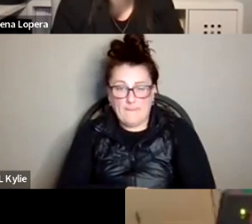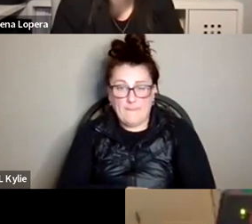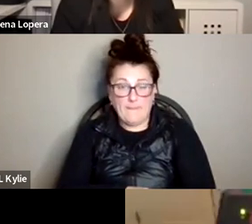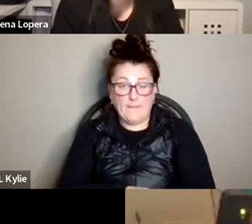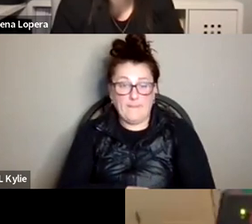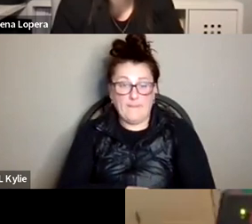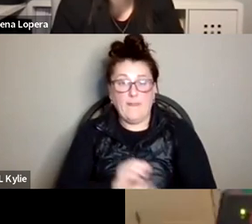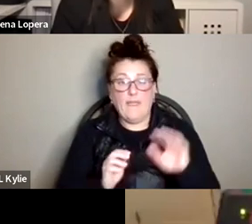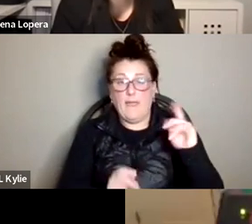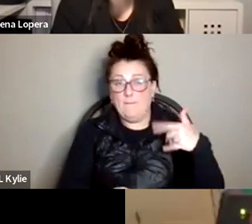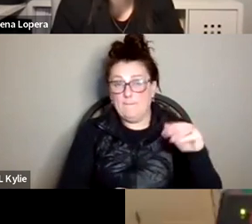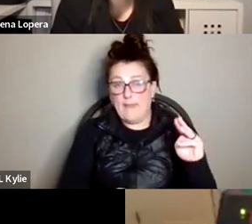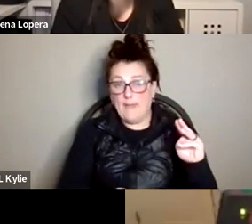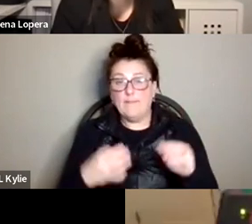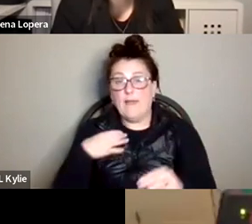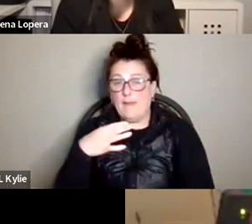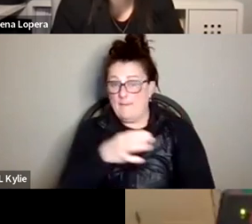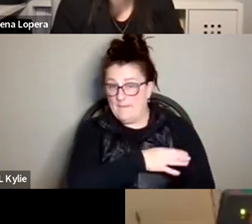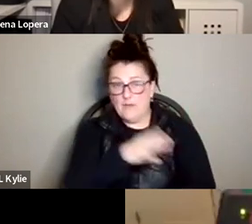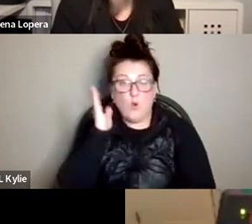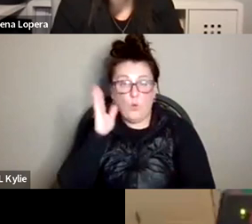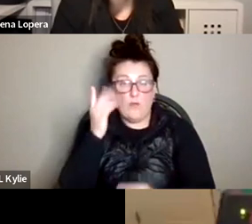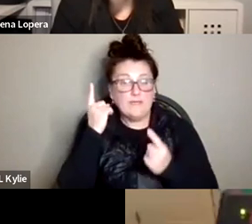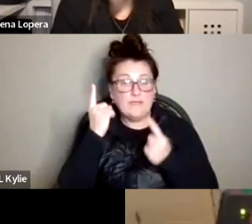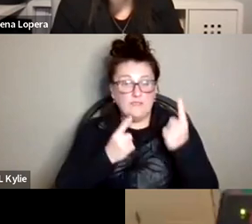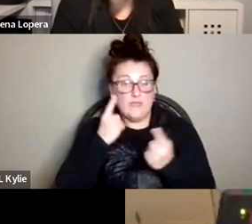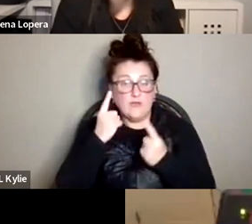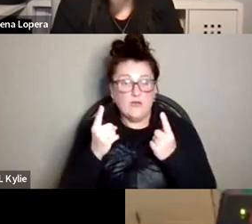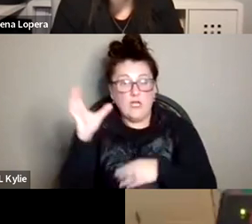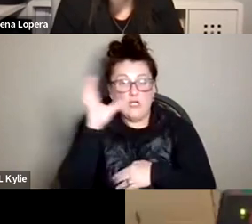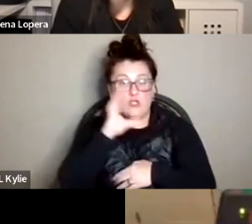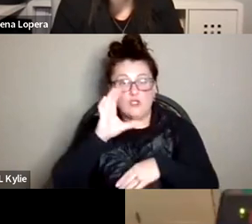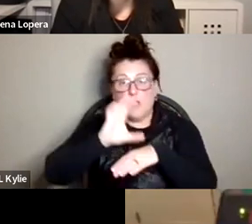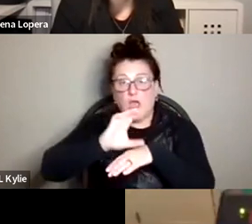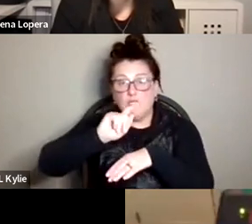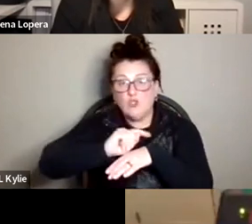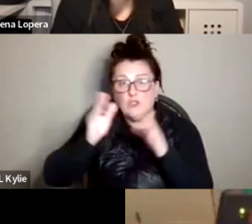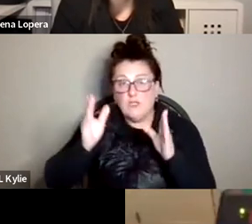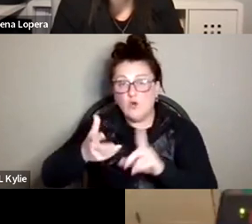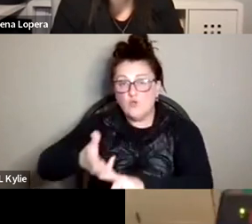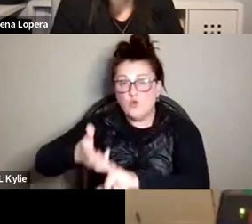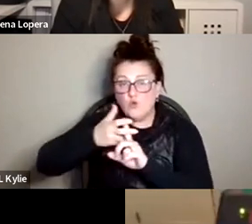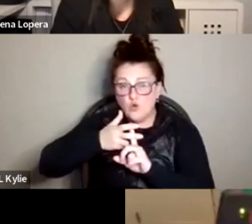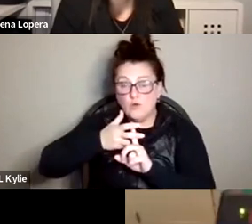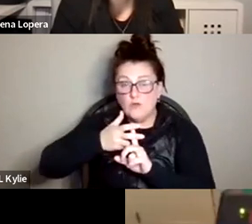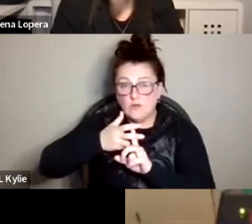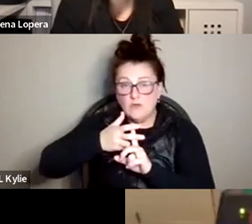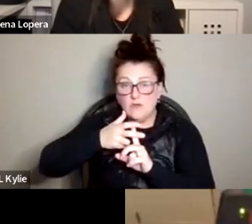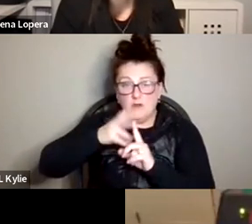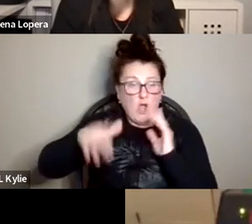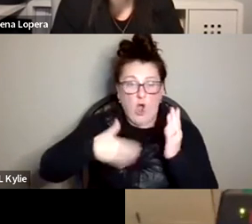The committee will be considering a search consultant, and recruitment will be done by everybody and